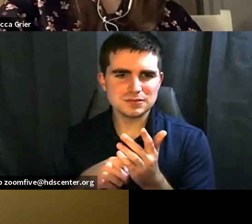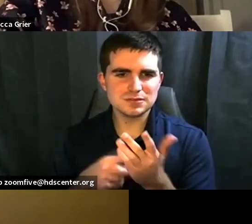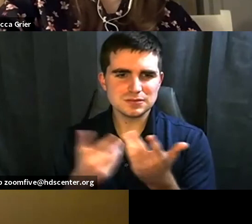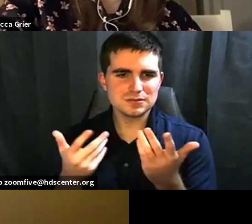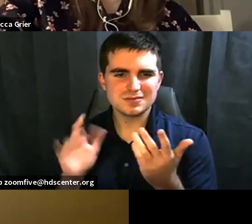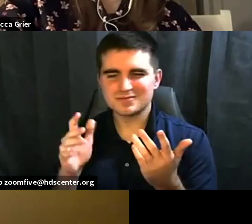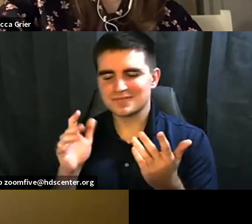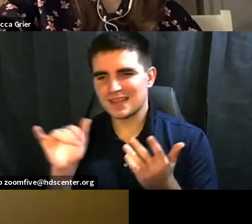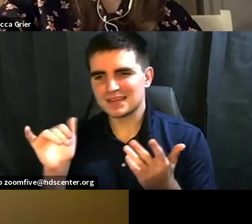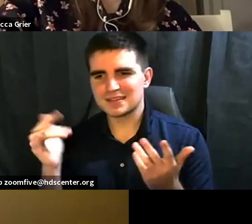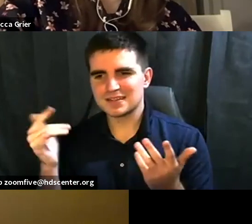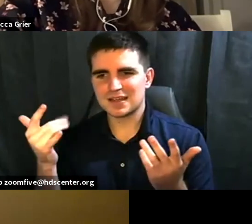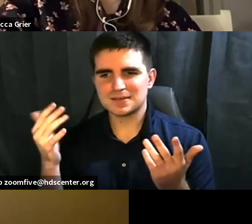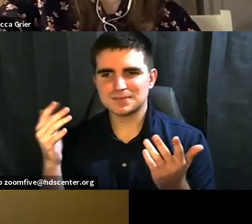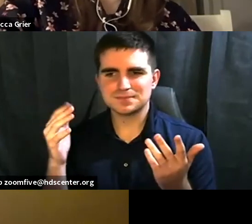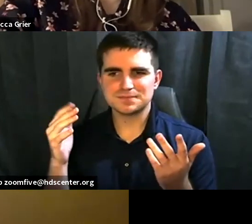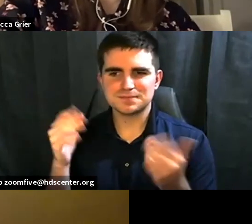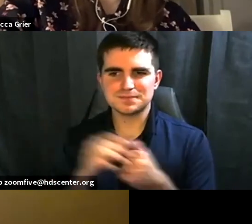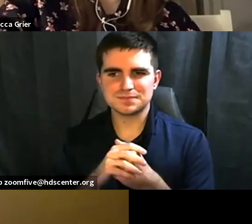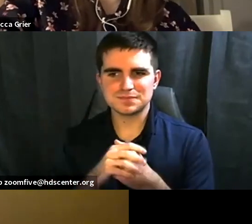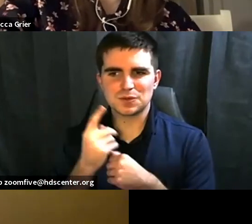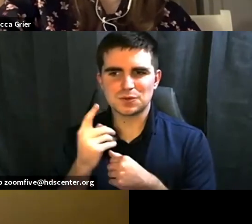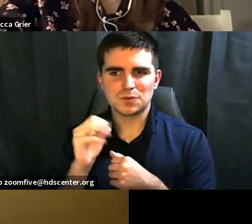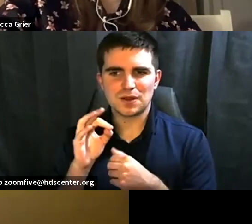like one of the